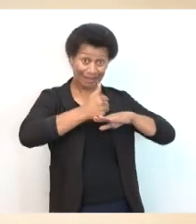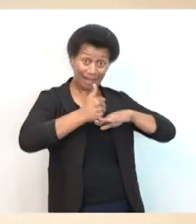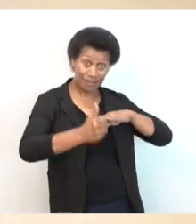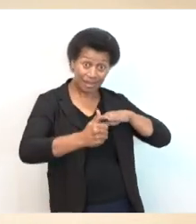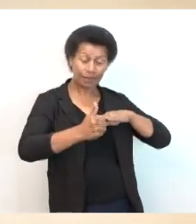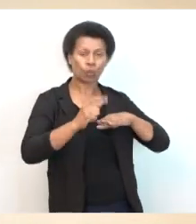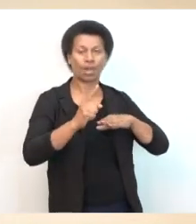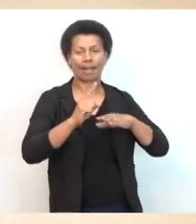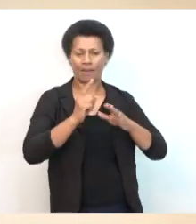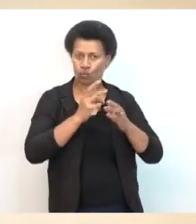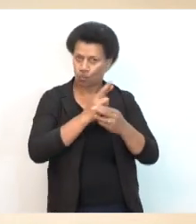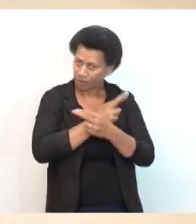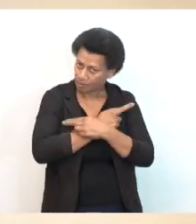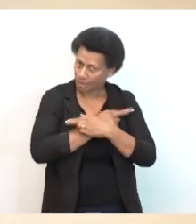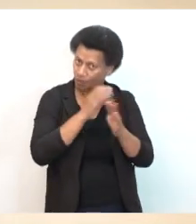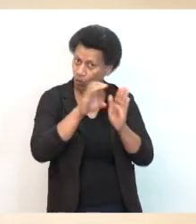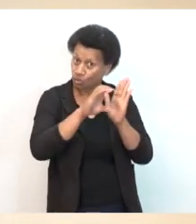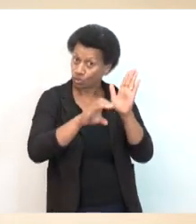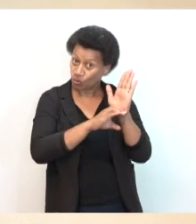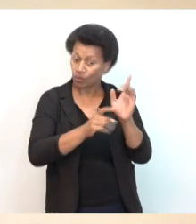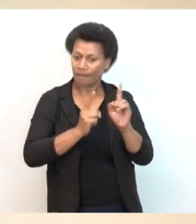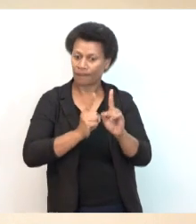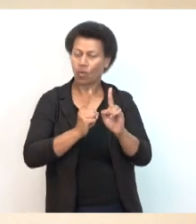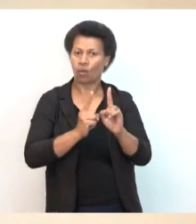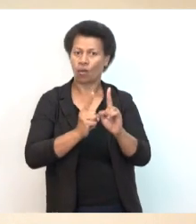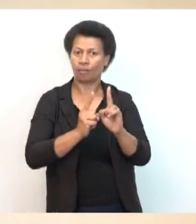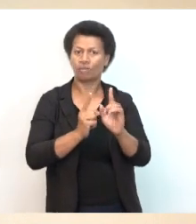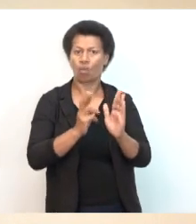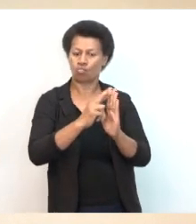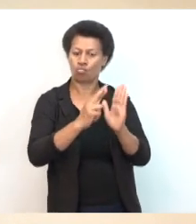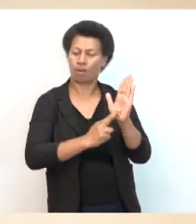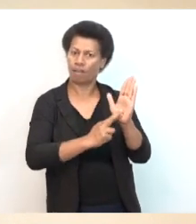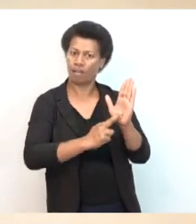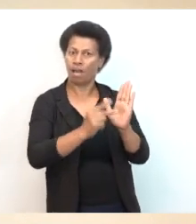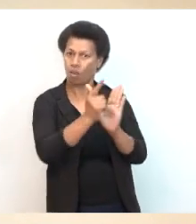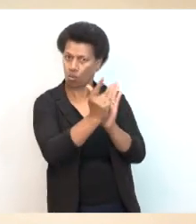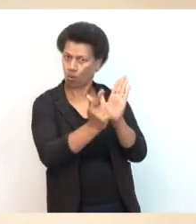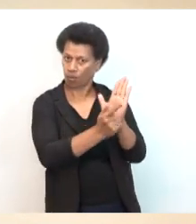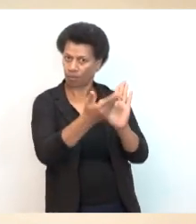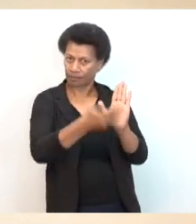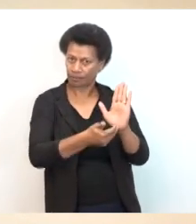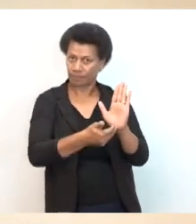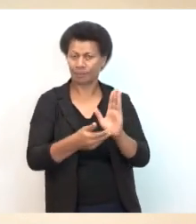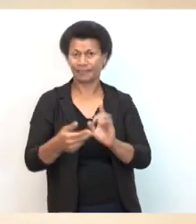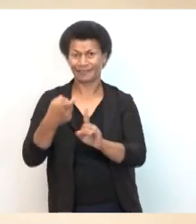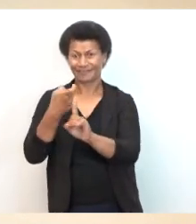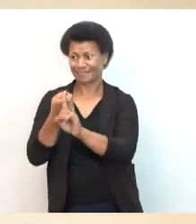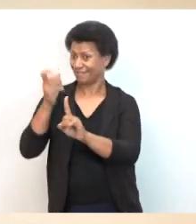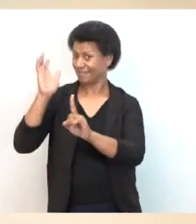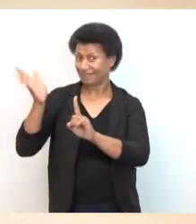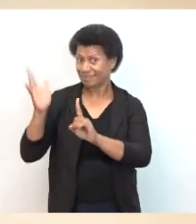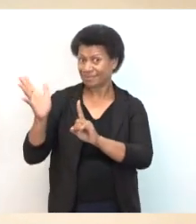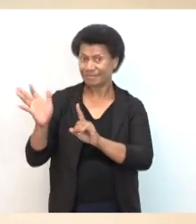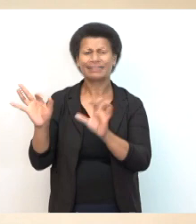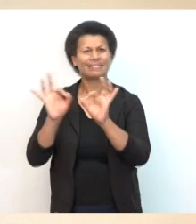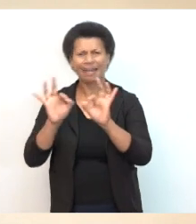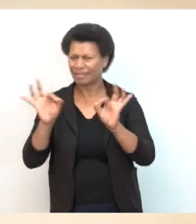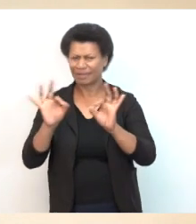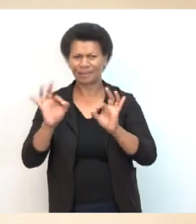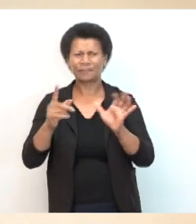and follow the rule of law. It is unfortunate that Mr. Kayum is not the Shadow Attorney General,